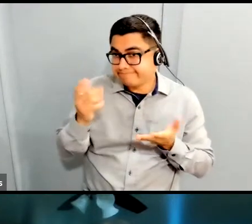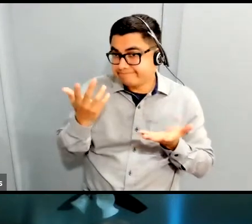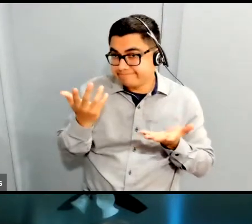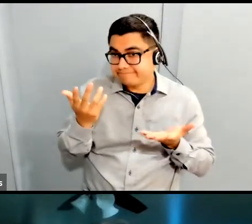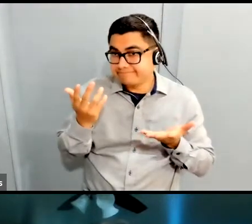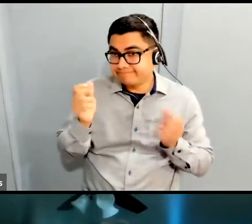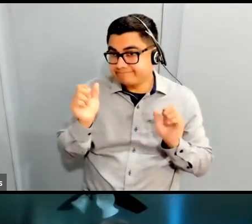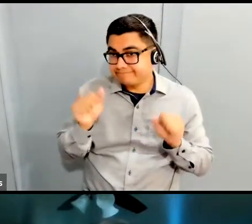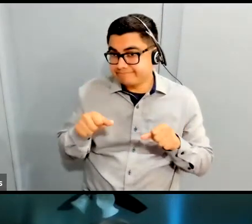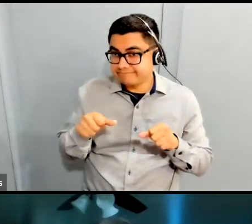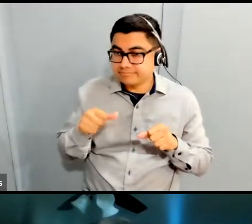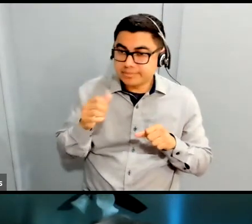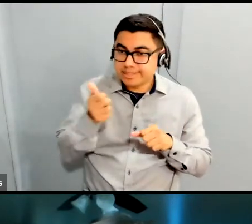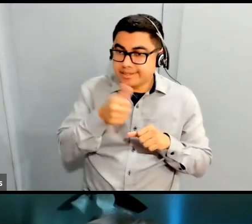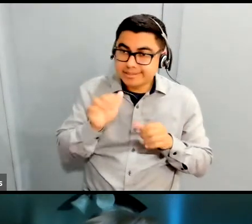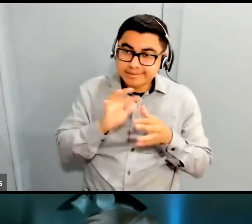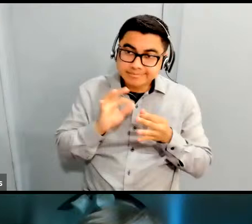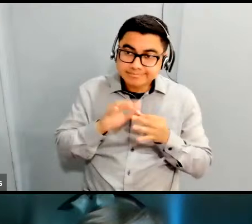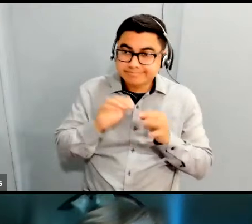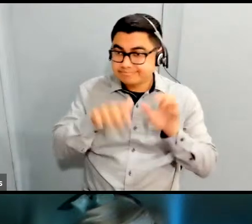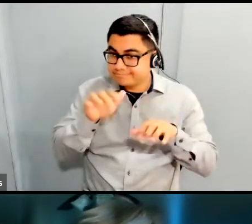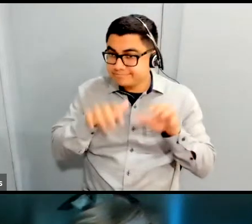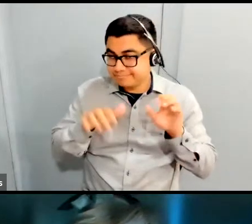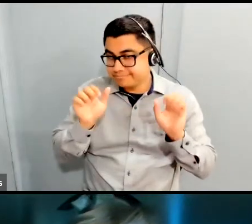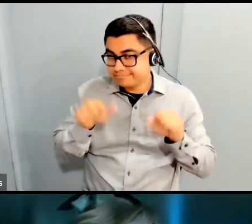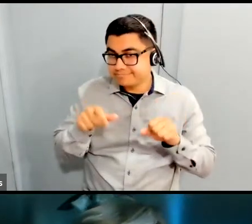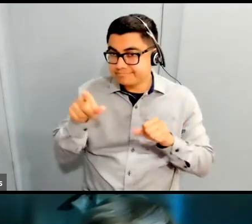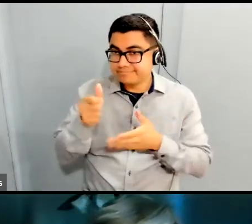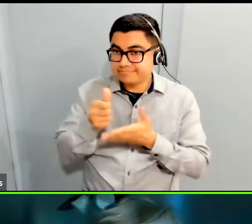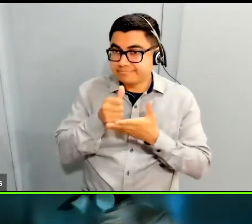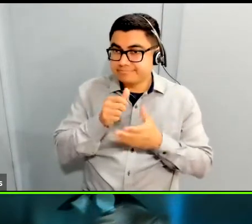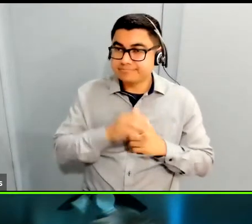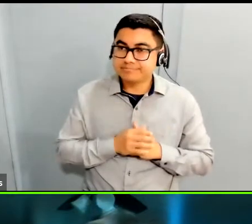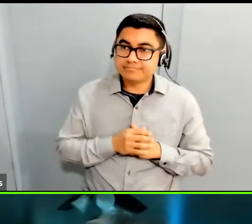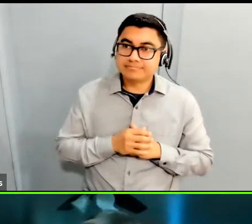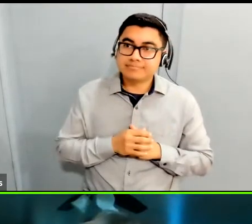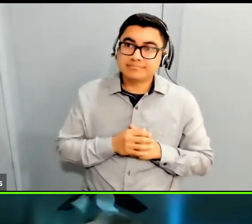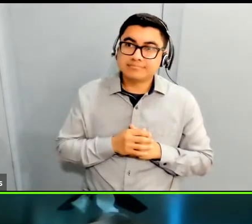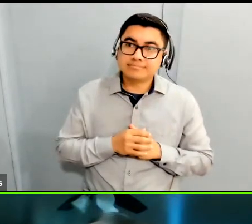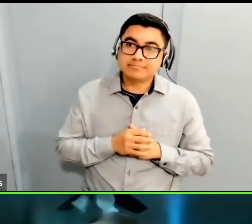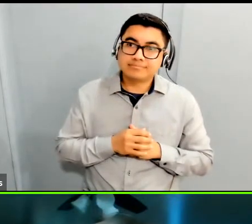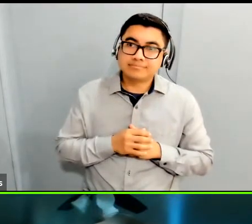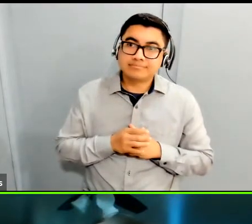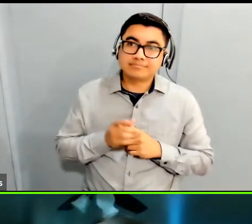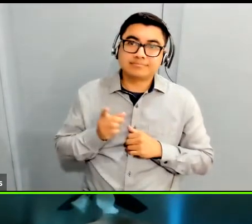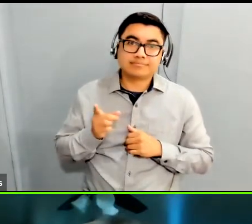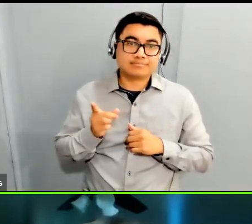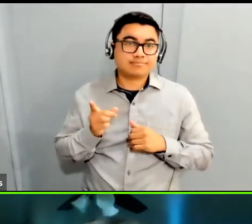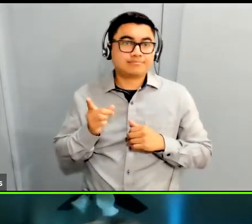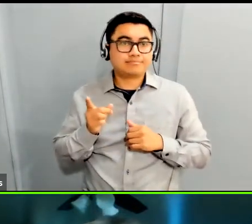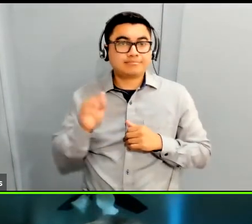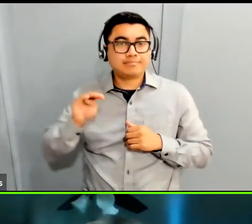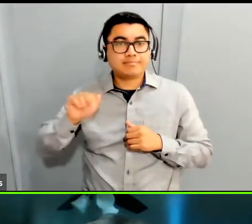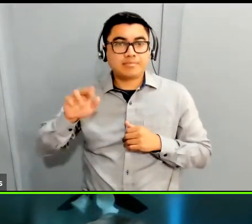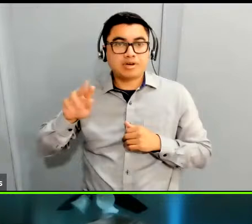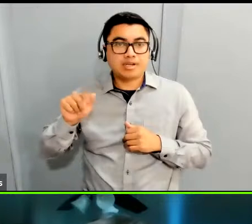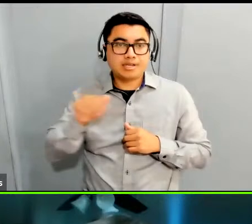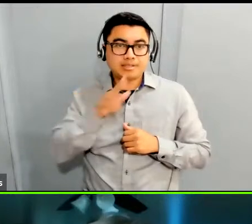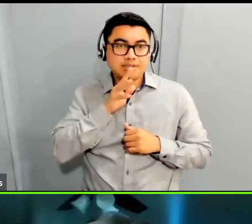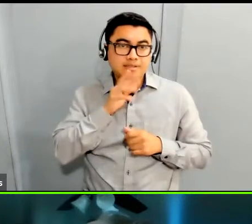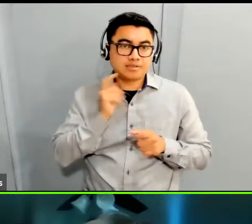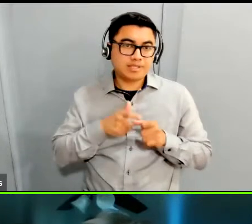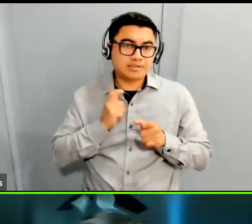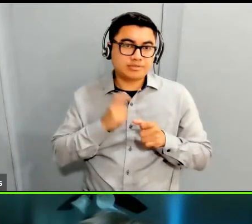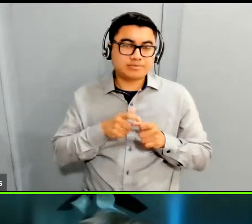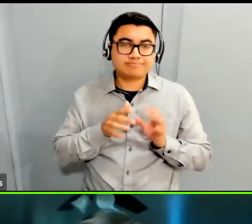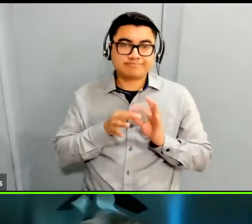be typing any comments or feedback to us. Para las personas que hablan español, yo voy